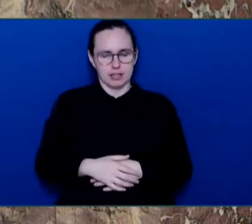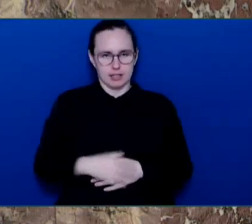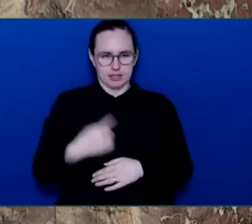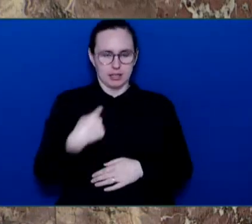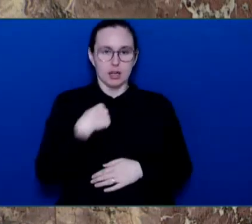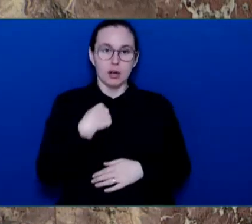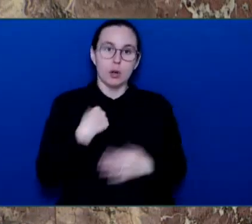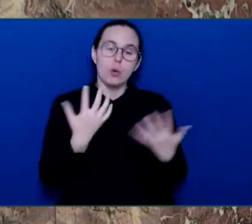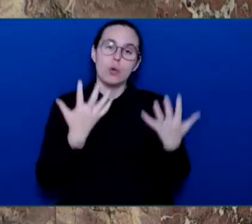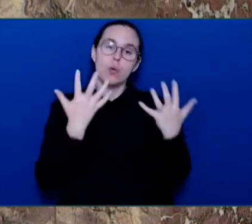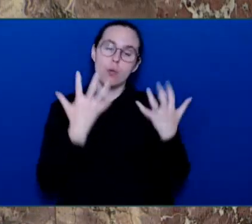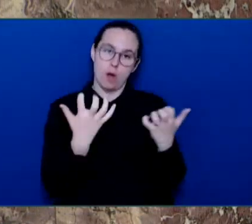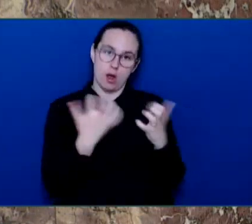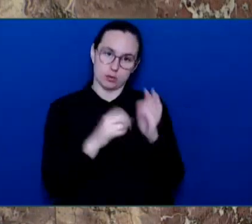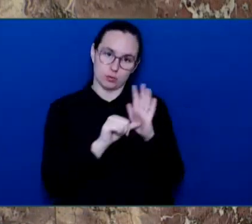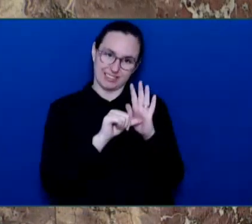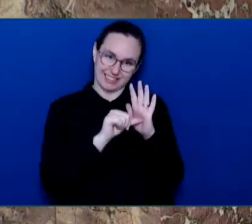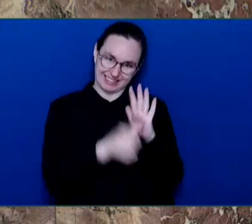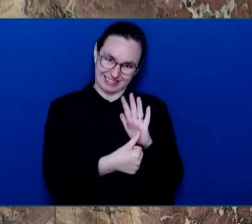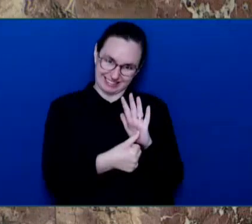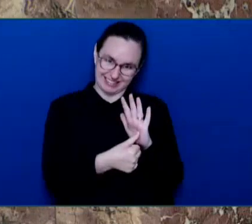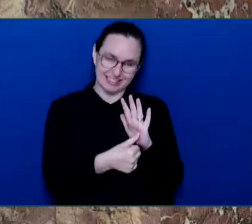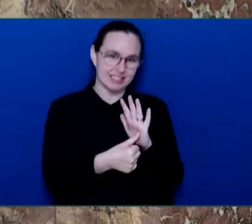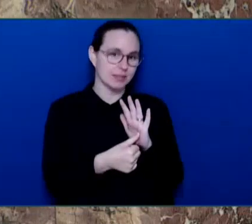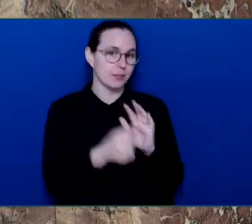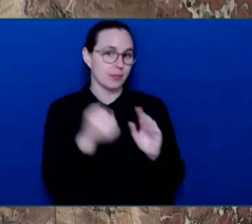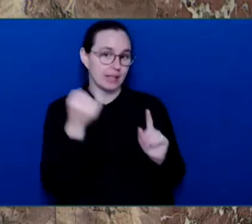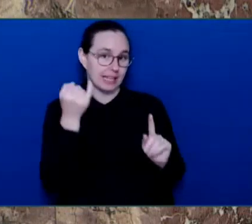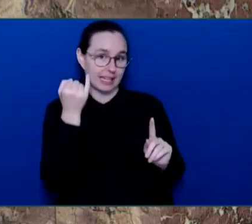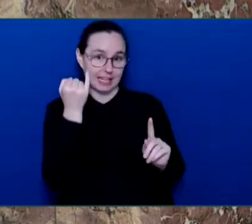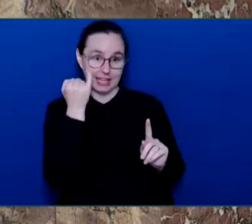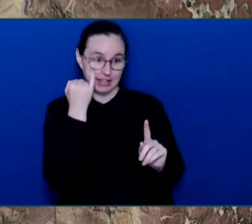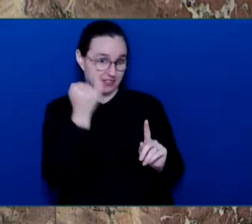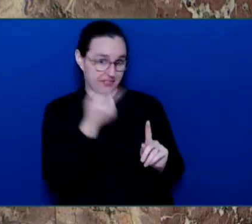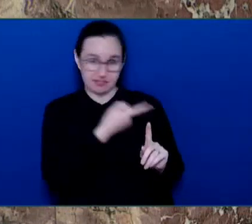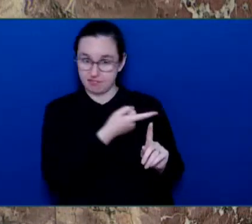in case it's not well understood by the member,